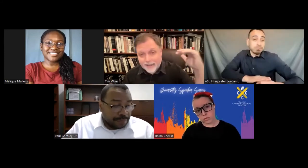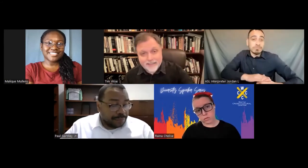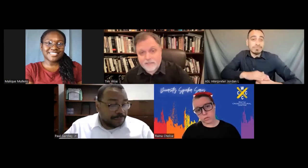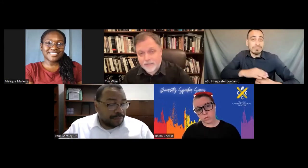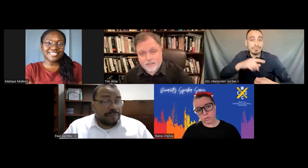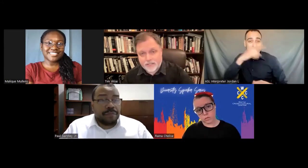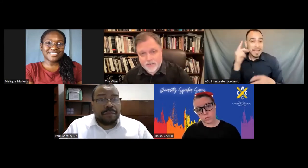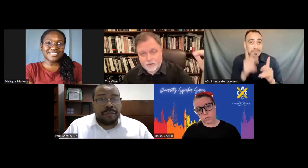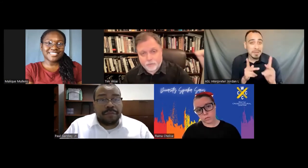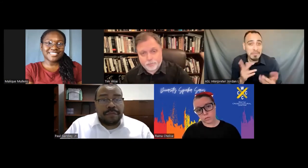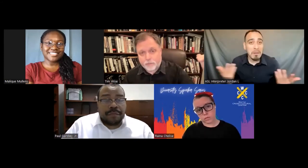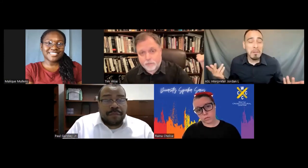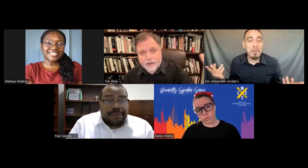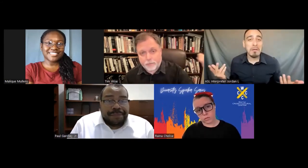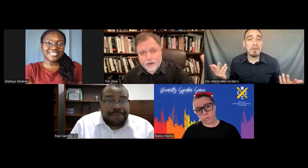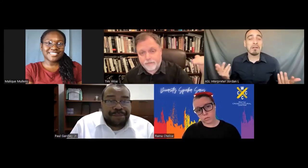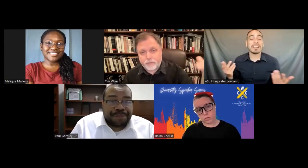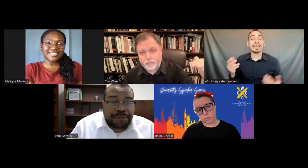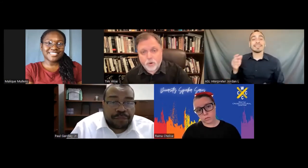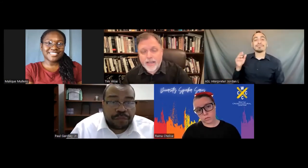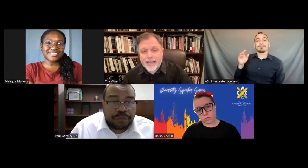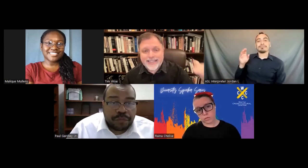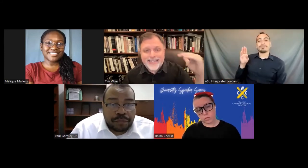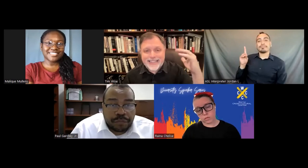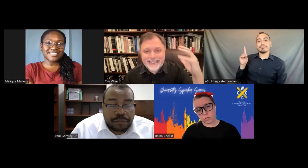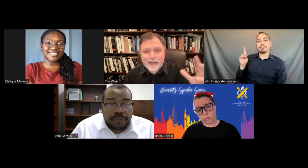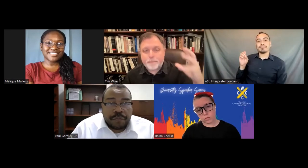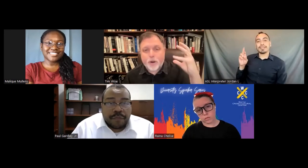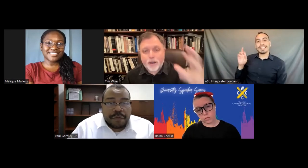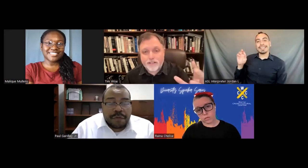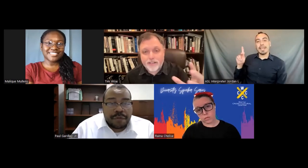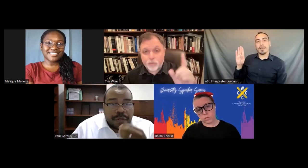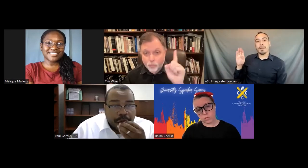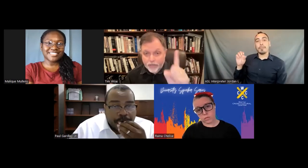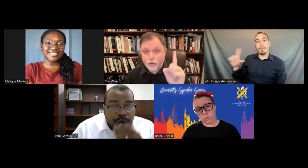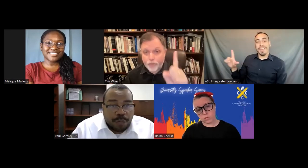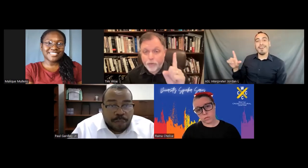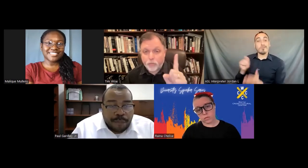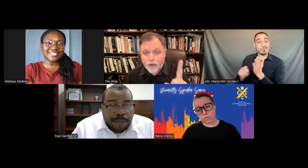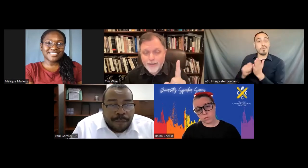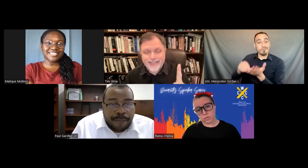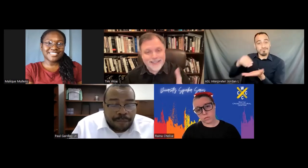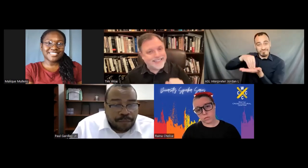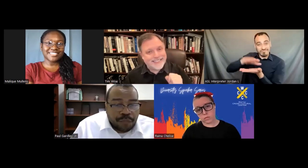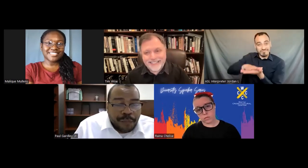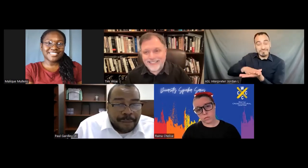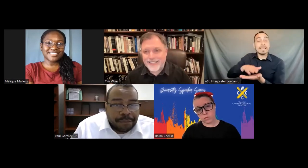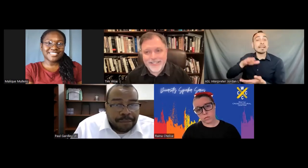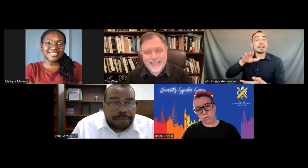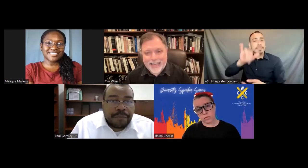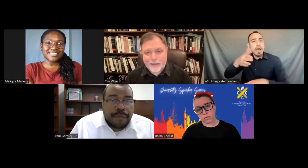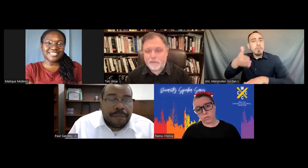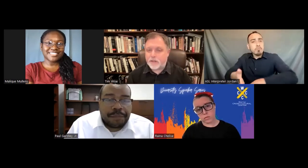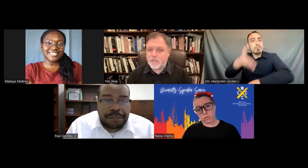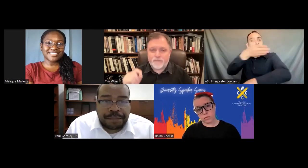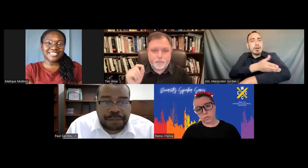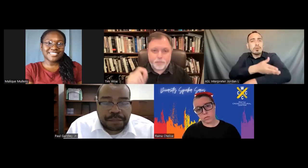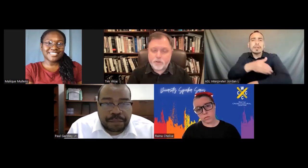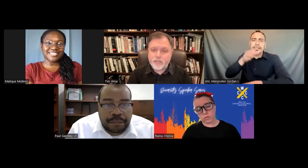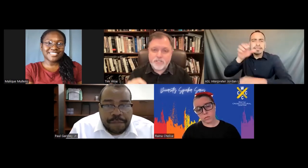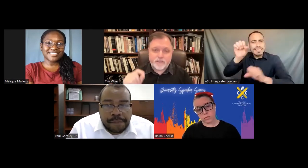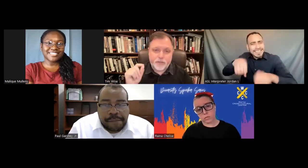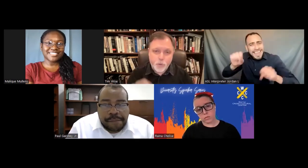and he documented it in his book about Brown v. Board, is that that progress, real though it was, didn't just happen because of